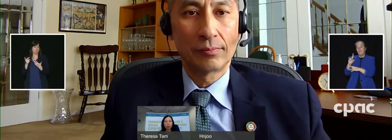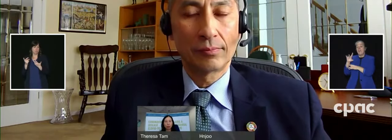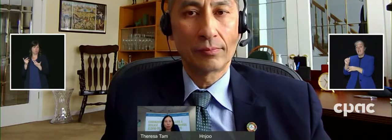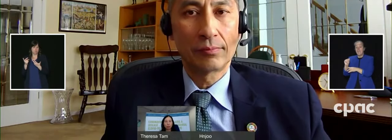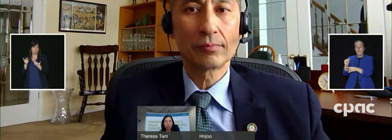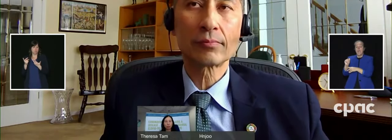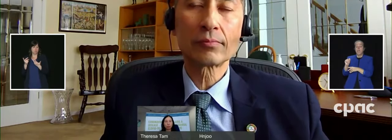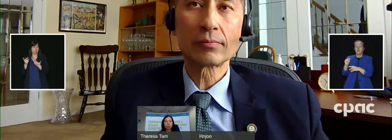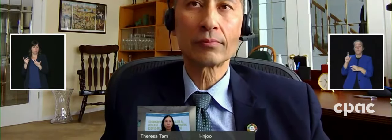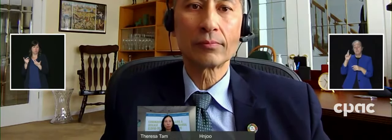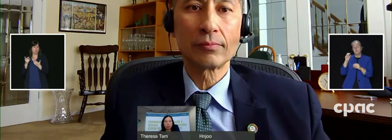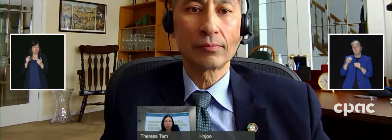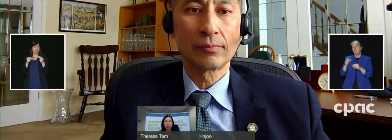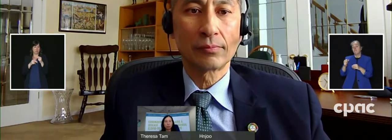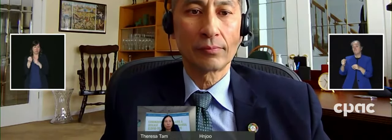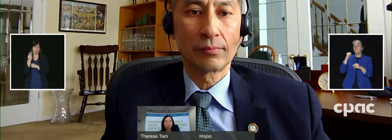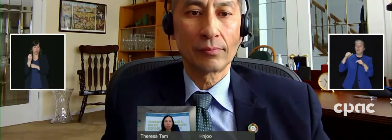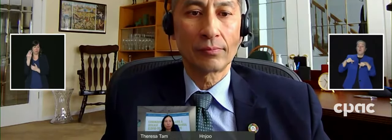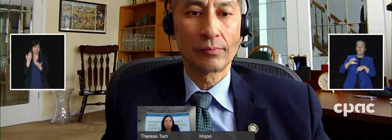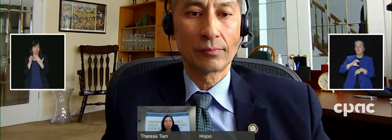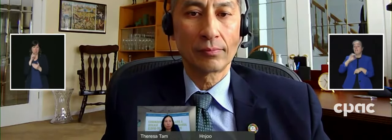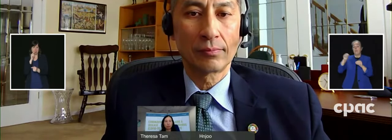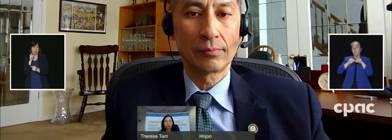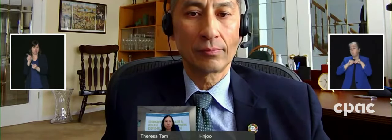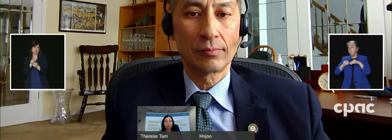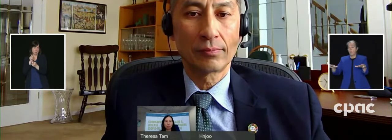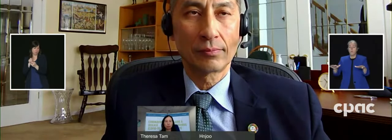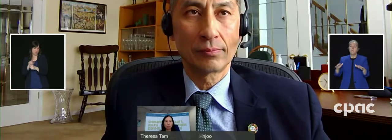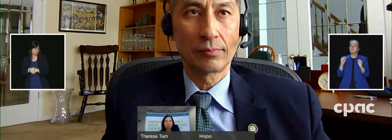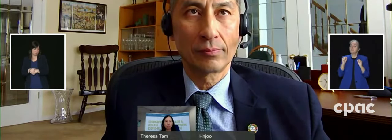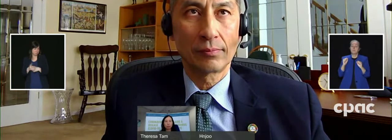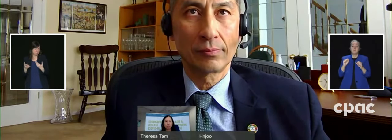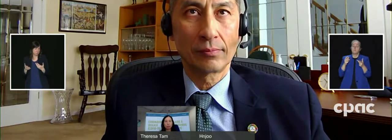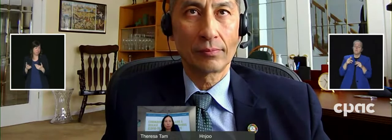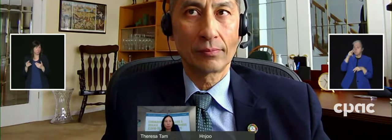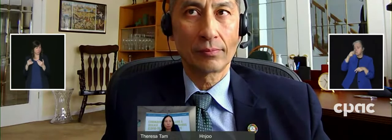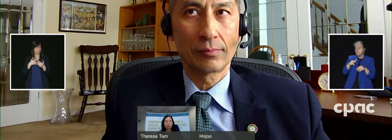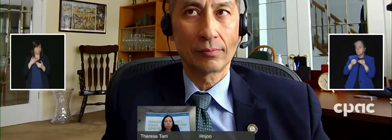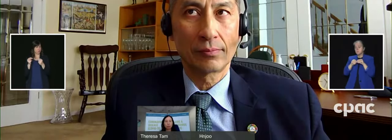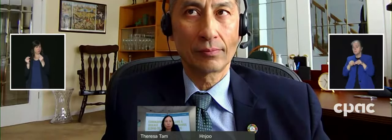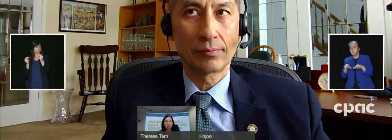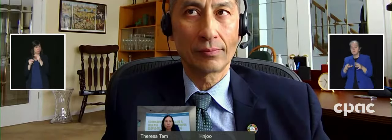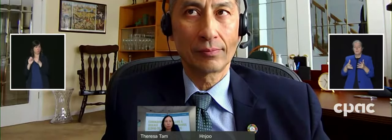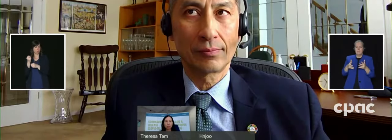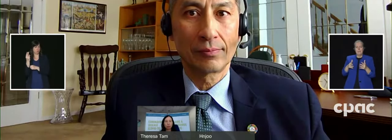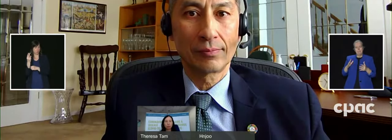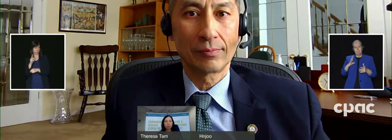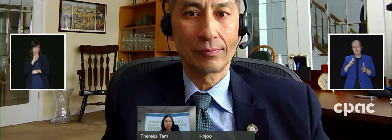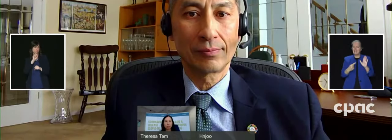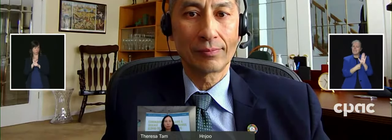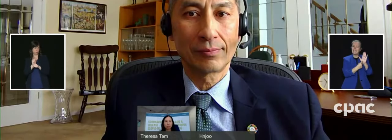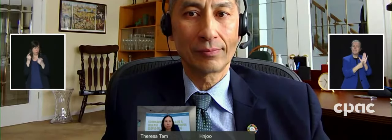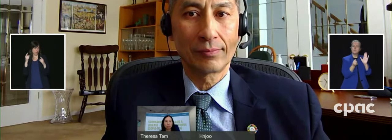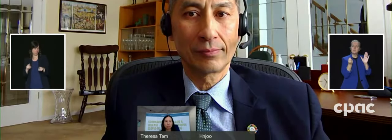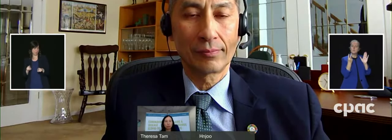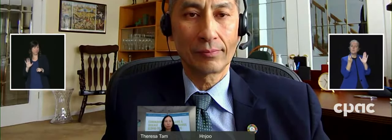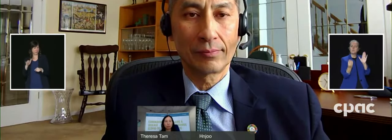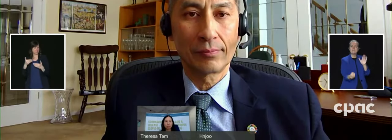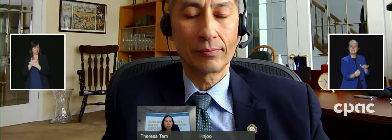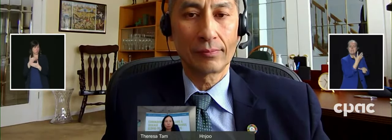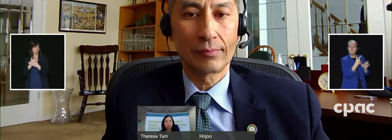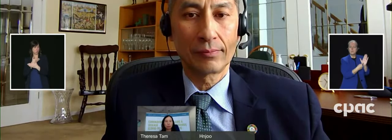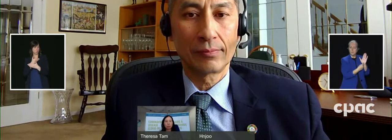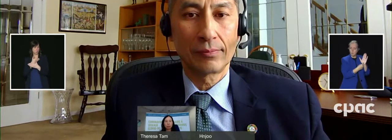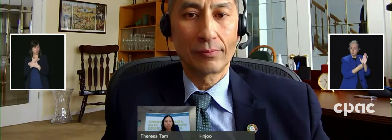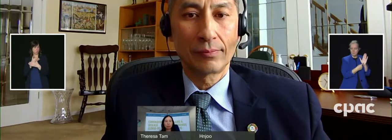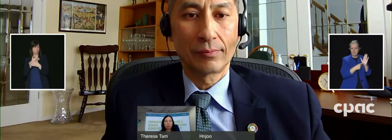are spelled out on slide 12. So how likely are you saying that slide 12 is? Like, is slide 12 the new baseline, I guess